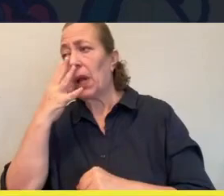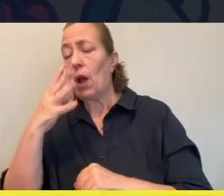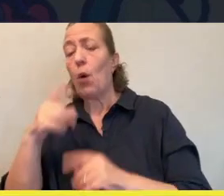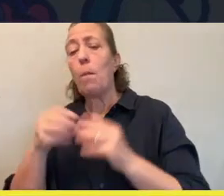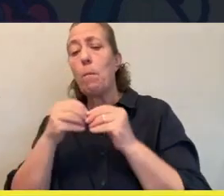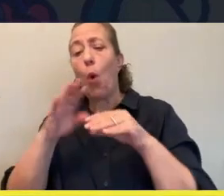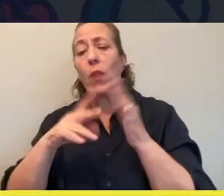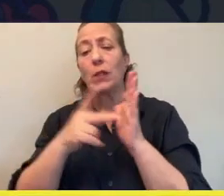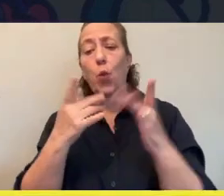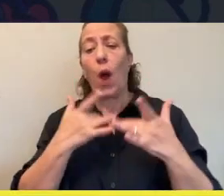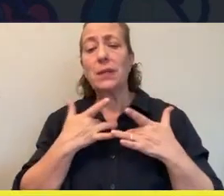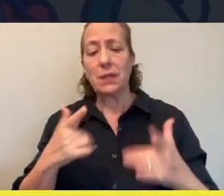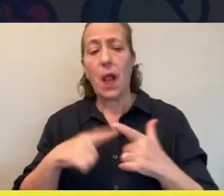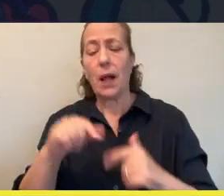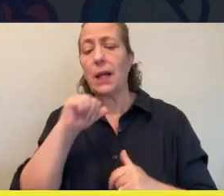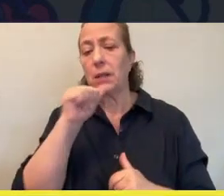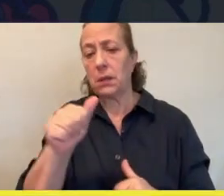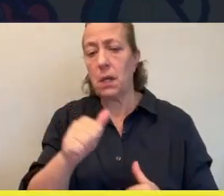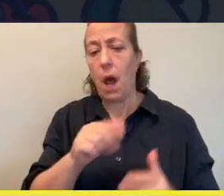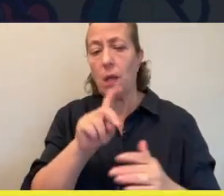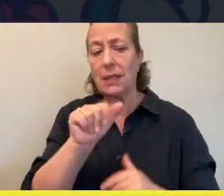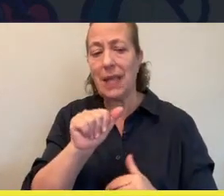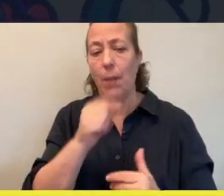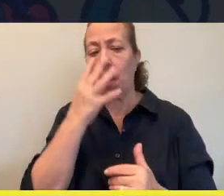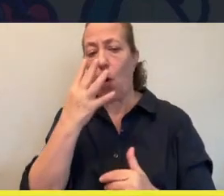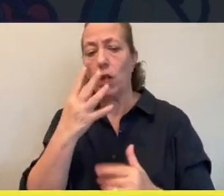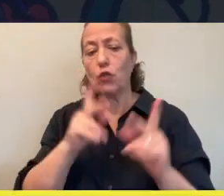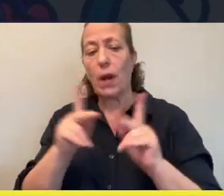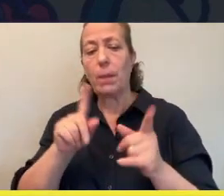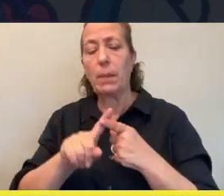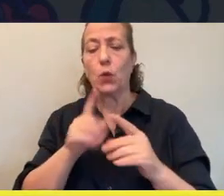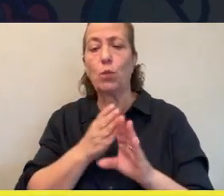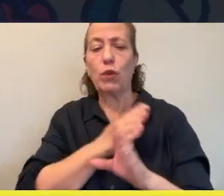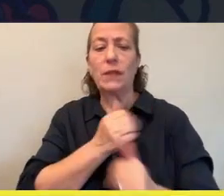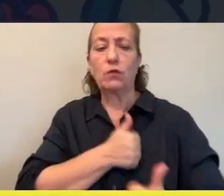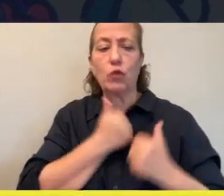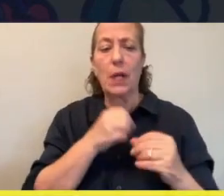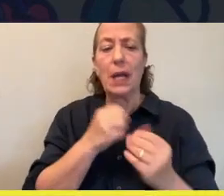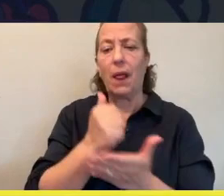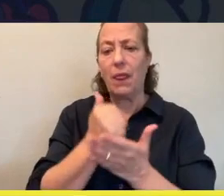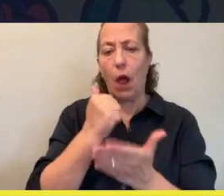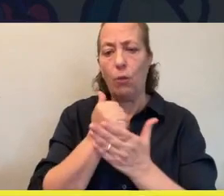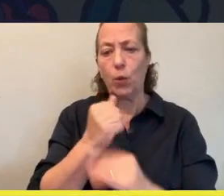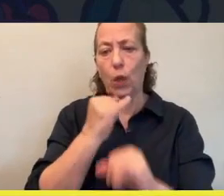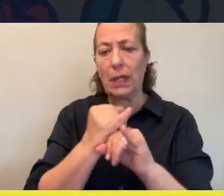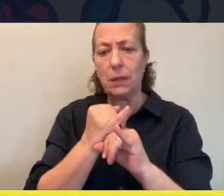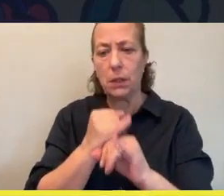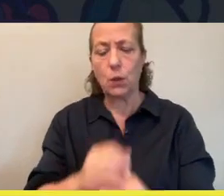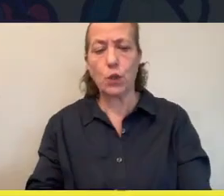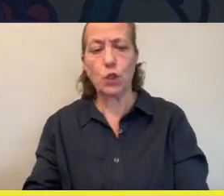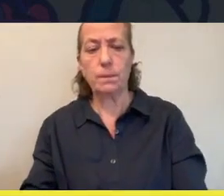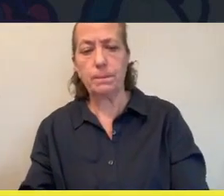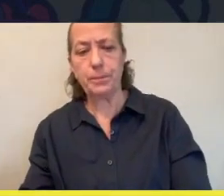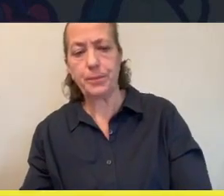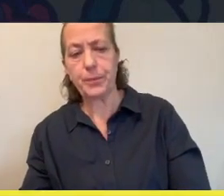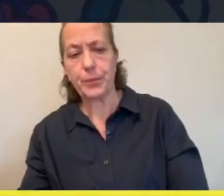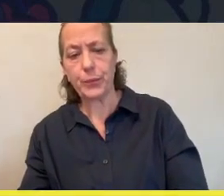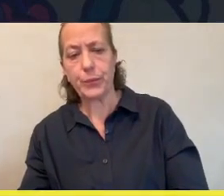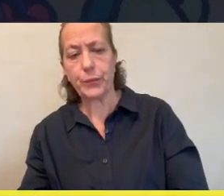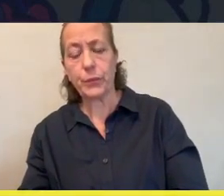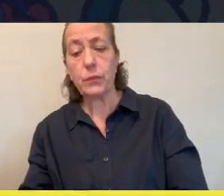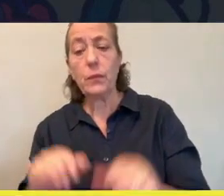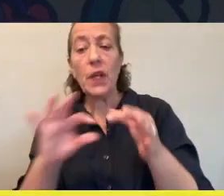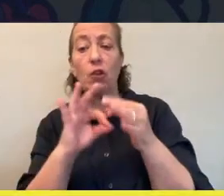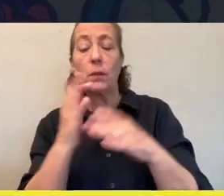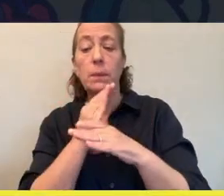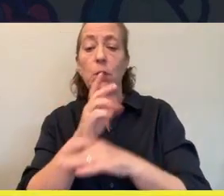likely as non-disabled incarcerated people to have previously resided in a therapeutic institution. So the relationship between disability